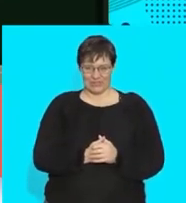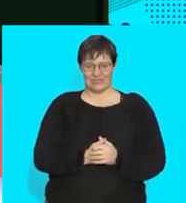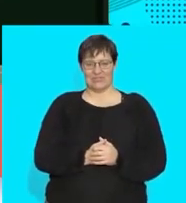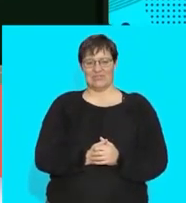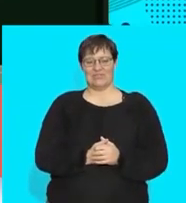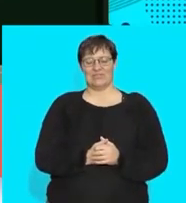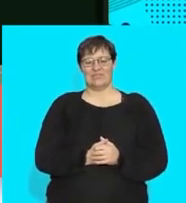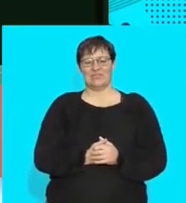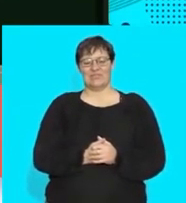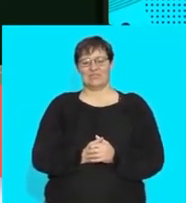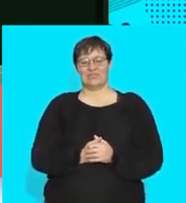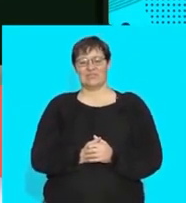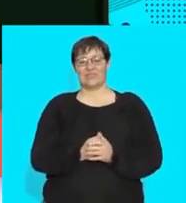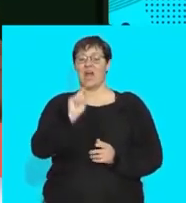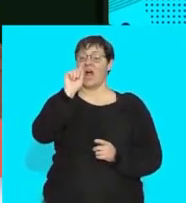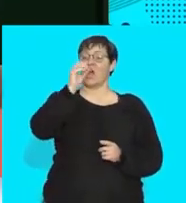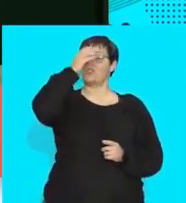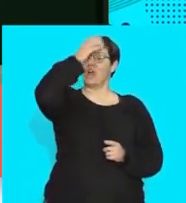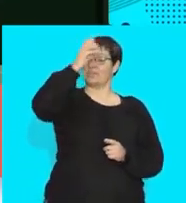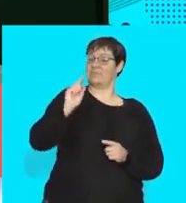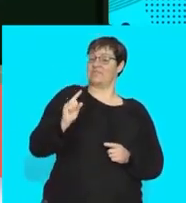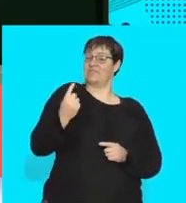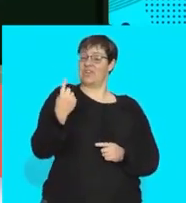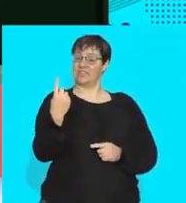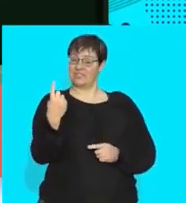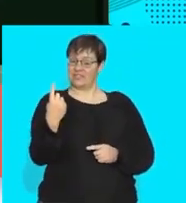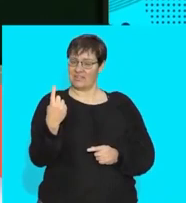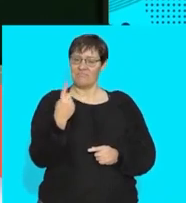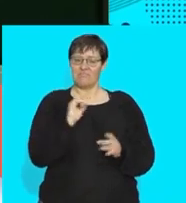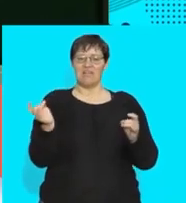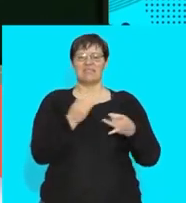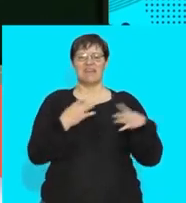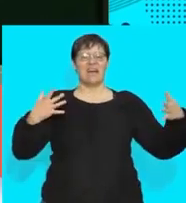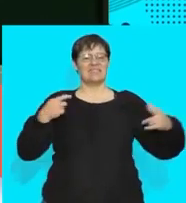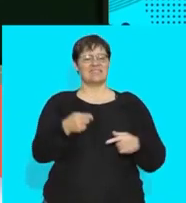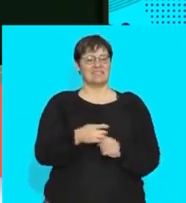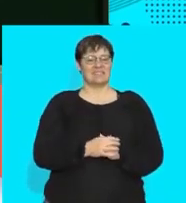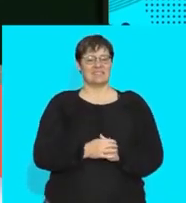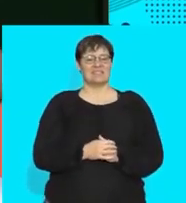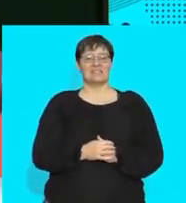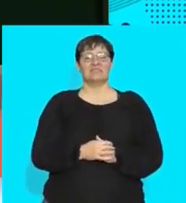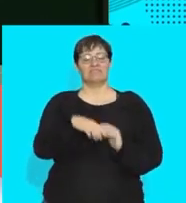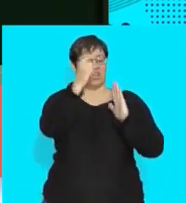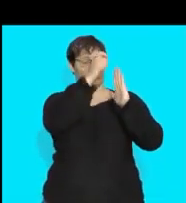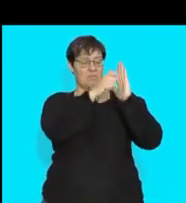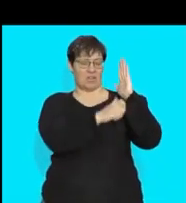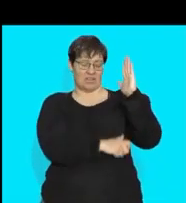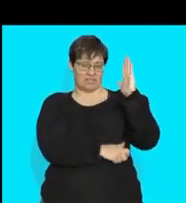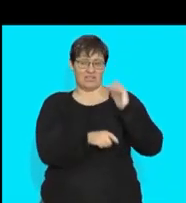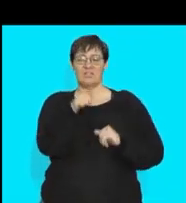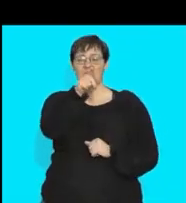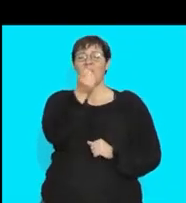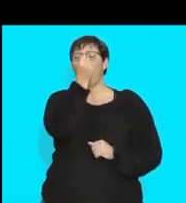Right, the first concept that was really important when we started with was terminology and understanding